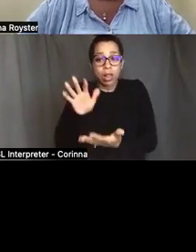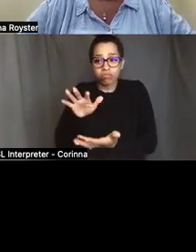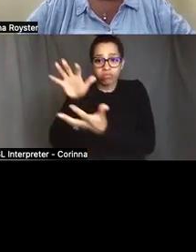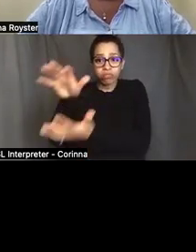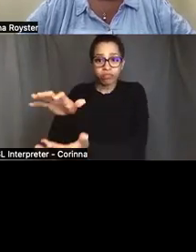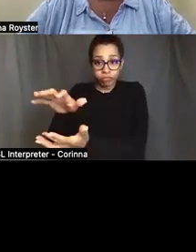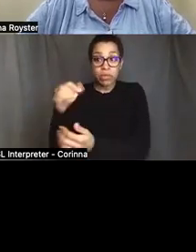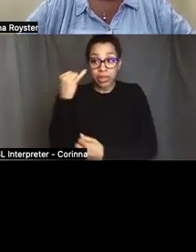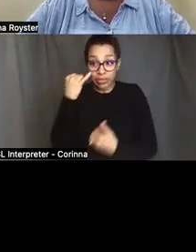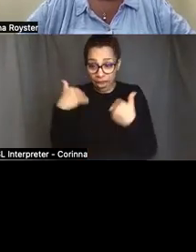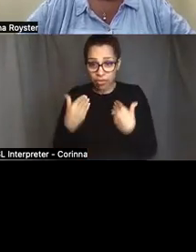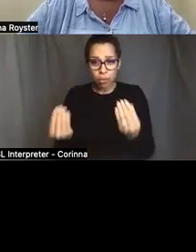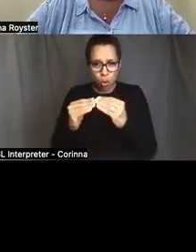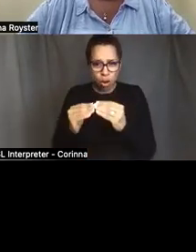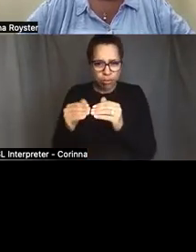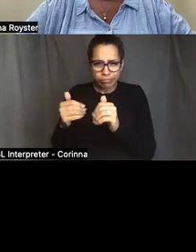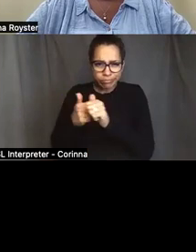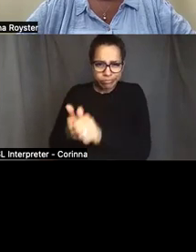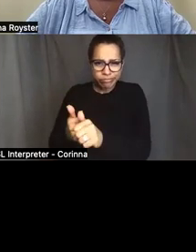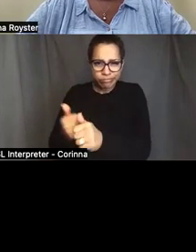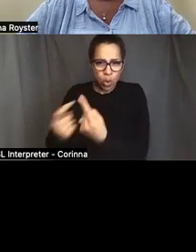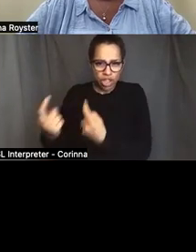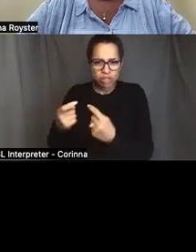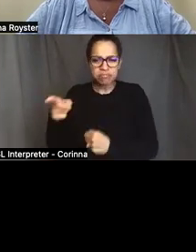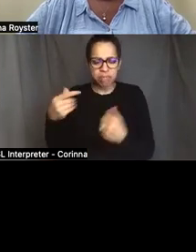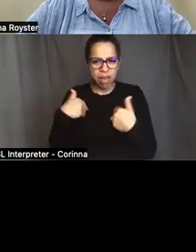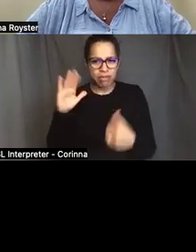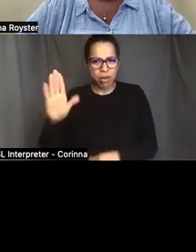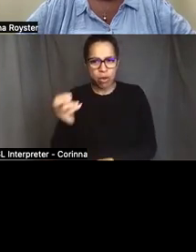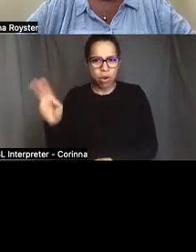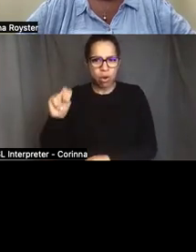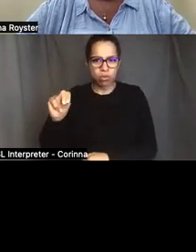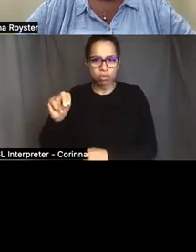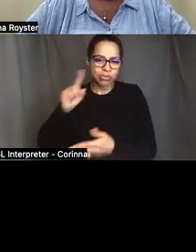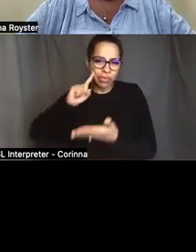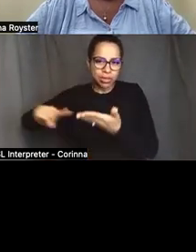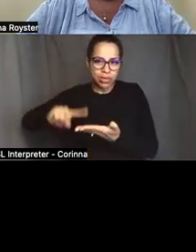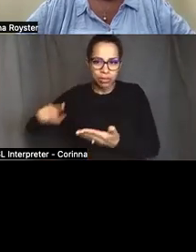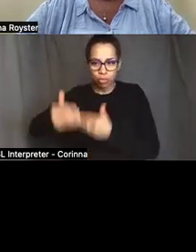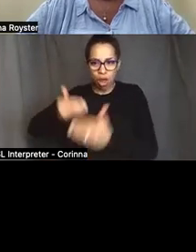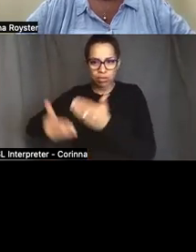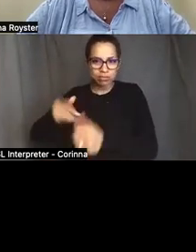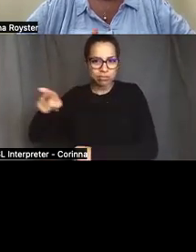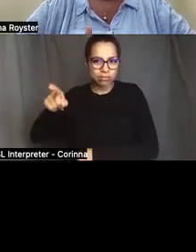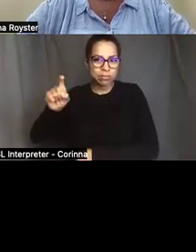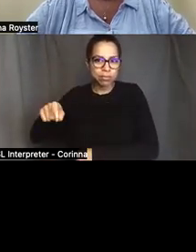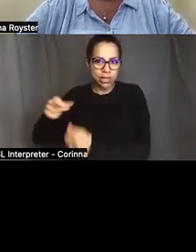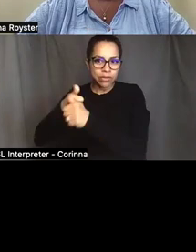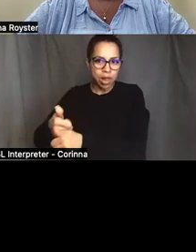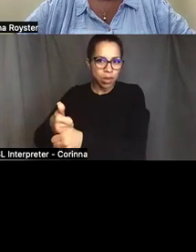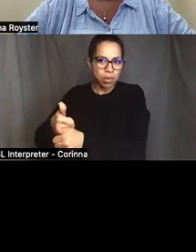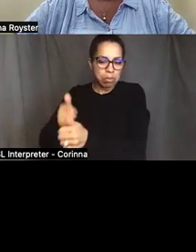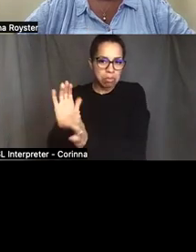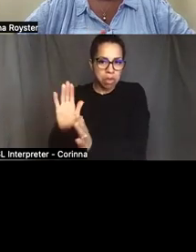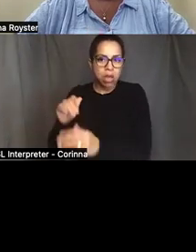follow-up questions, they have their own timeline. They have their own investigative process that they need to go through. But we have